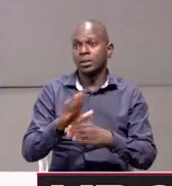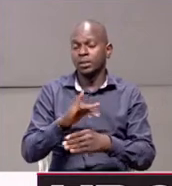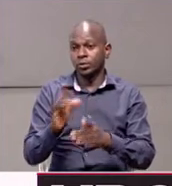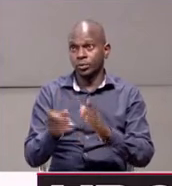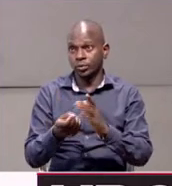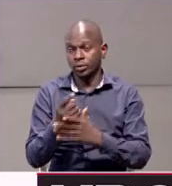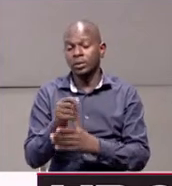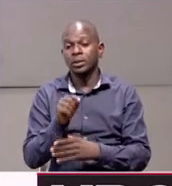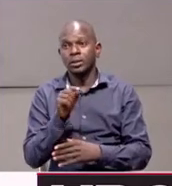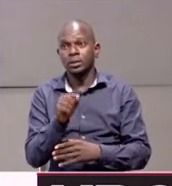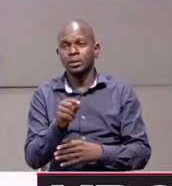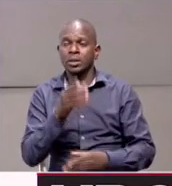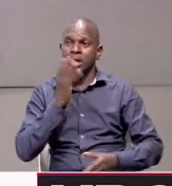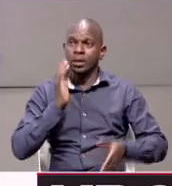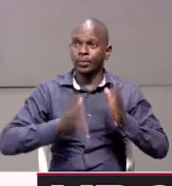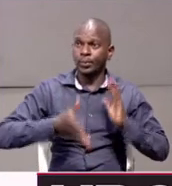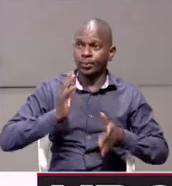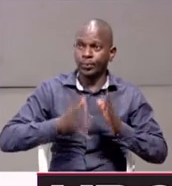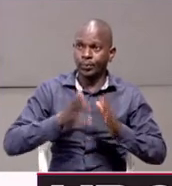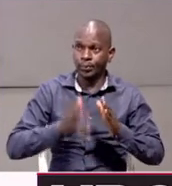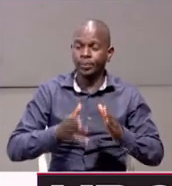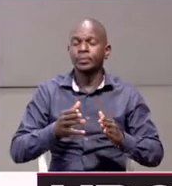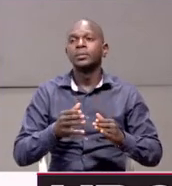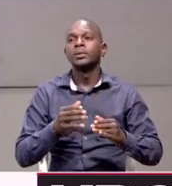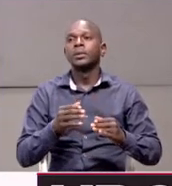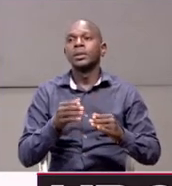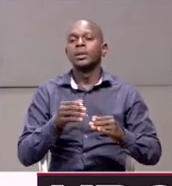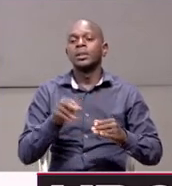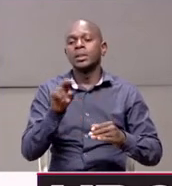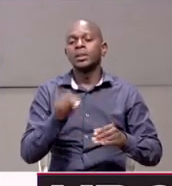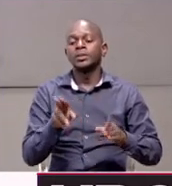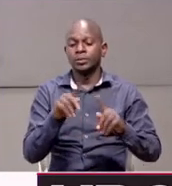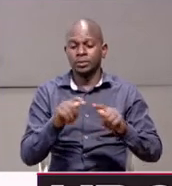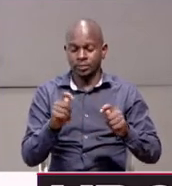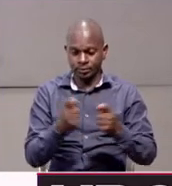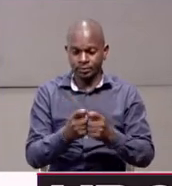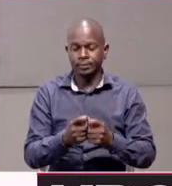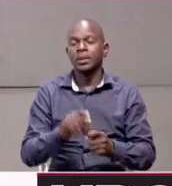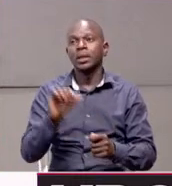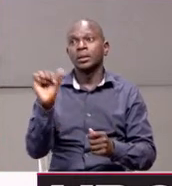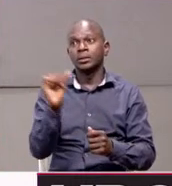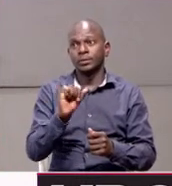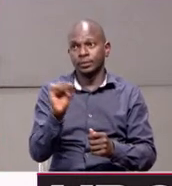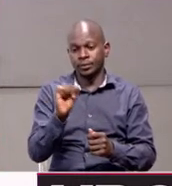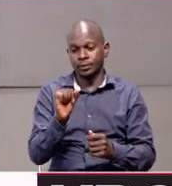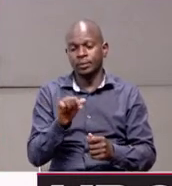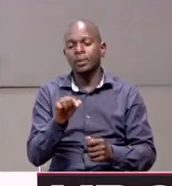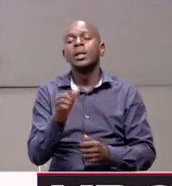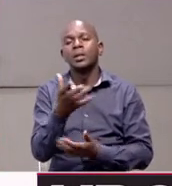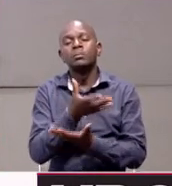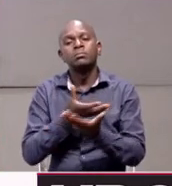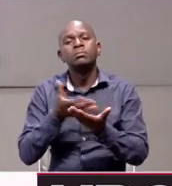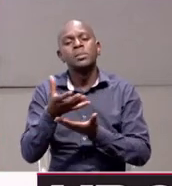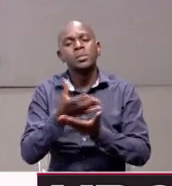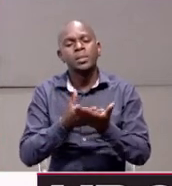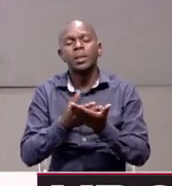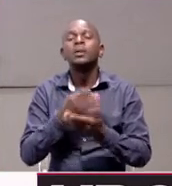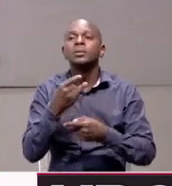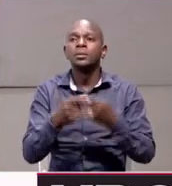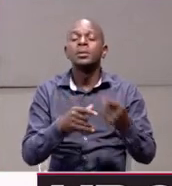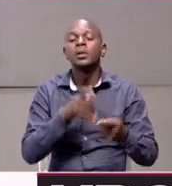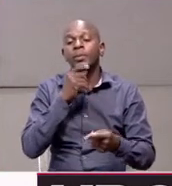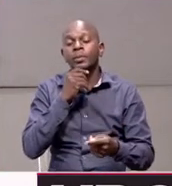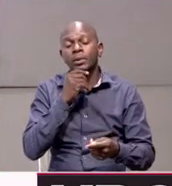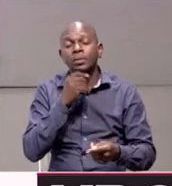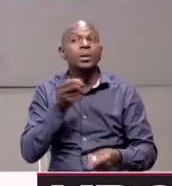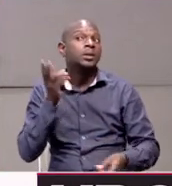this, marathon, national teams, Airtel Rising Stars, those conversations have to continue. The men who are